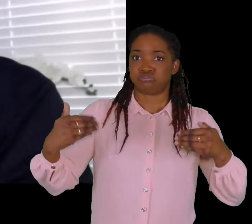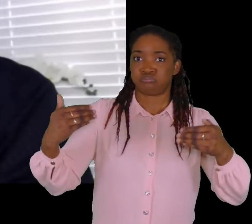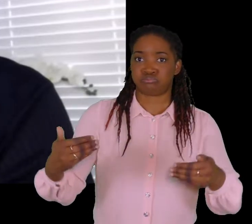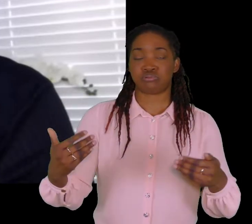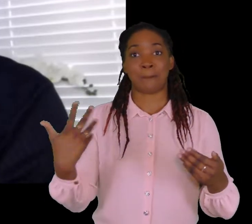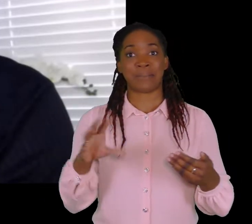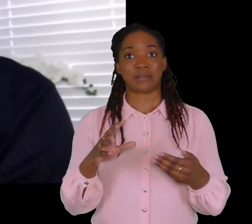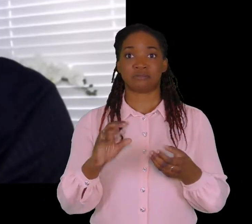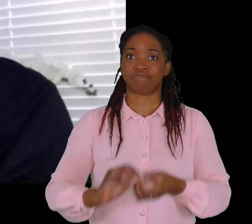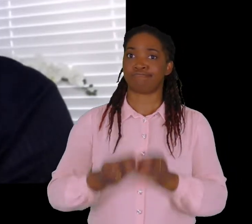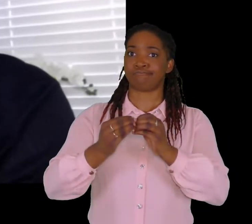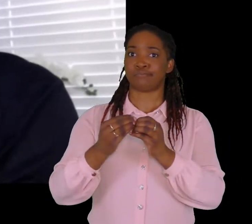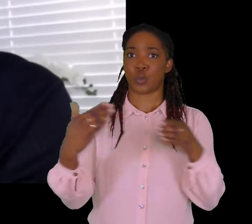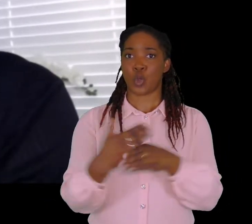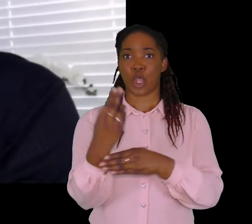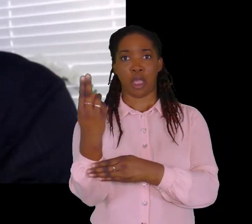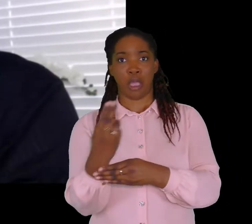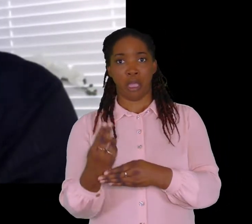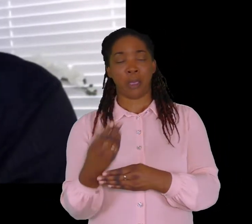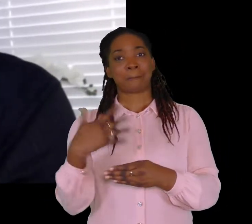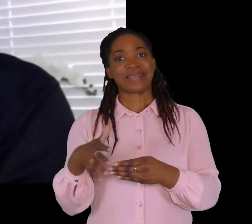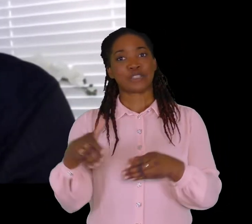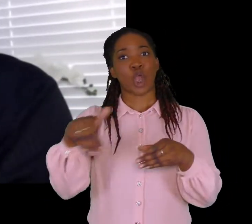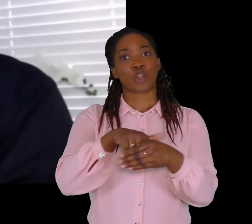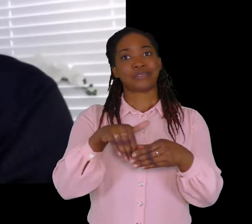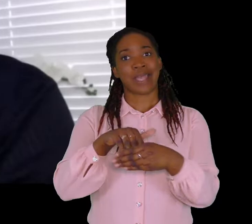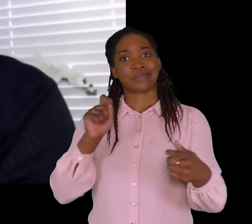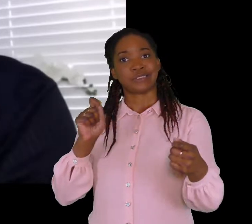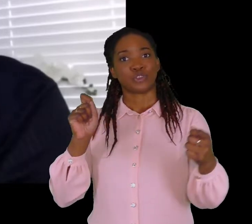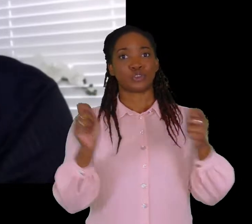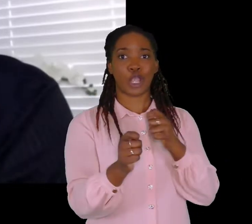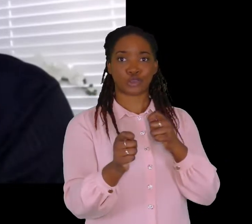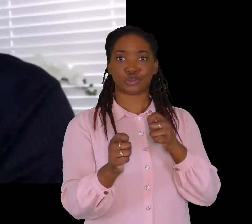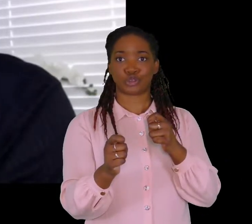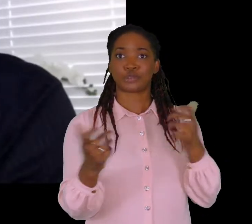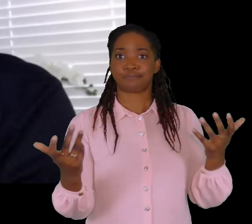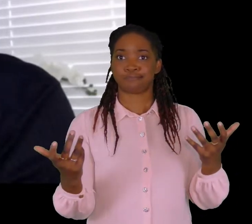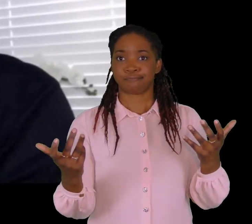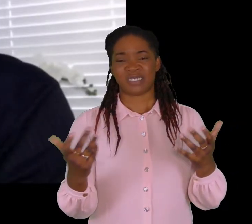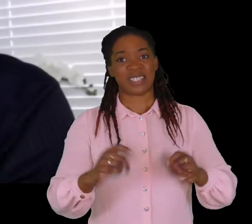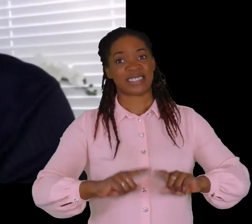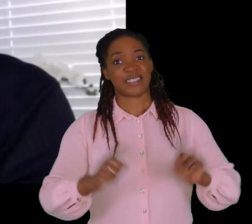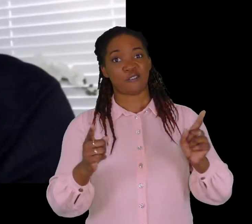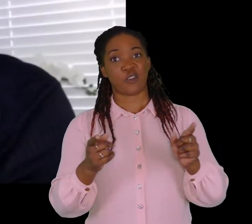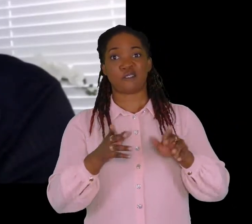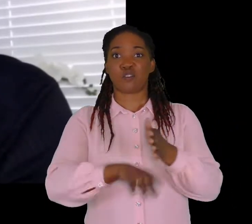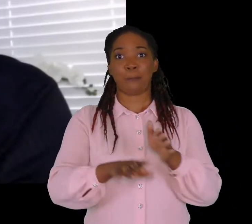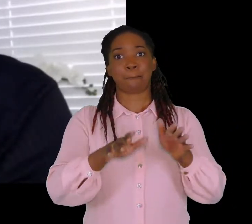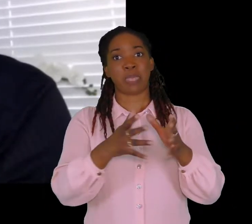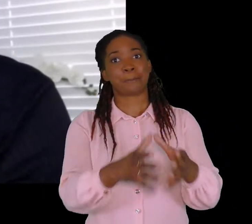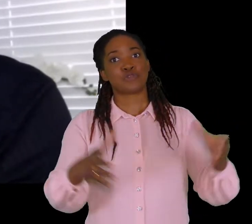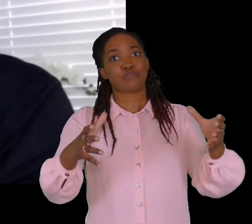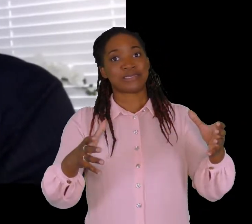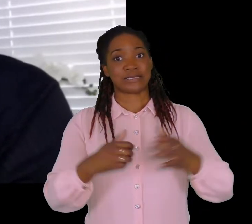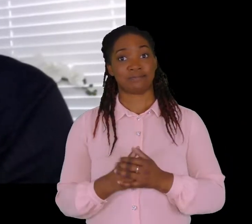often recontextualized the place, people, histories, and philosophies of the global majority, from which